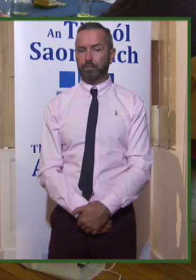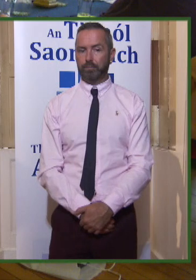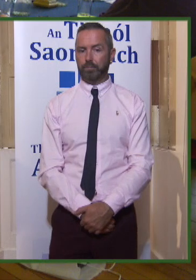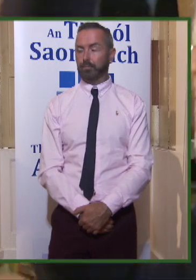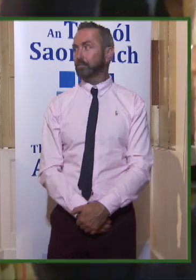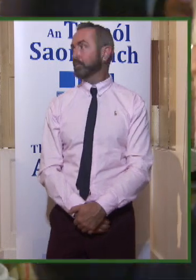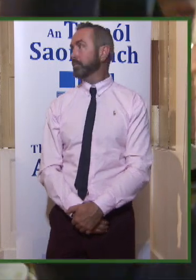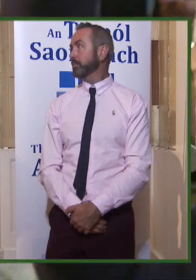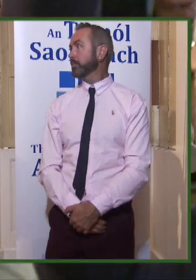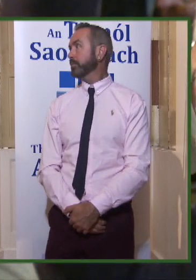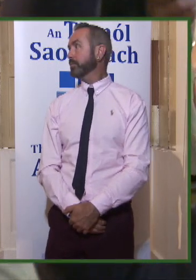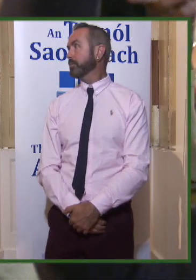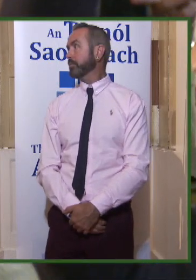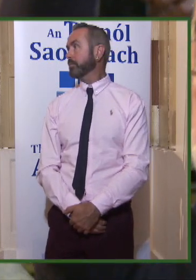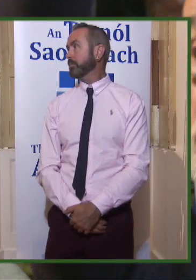31.